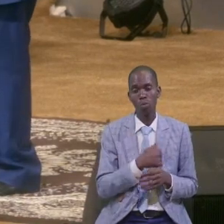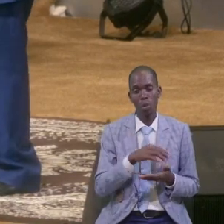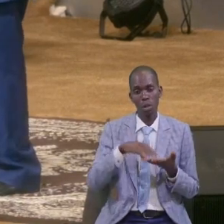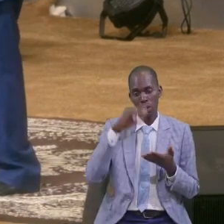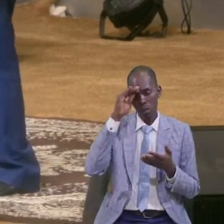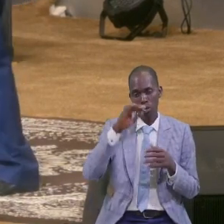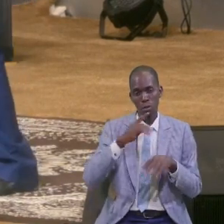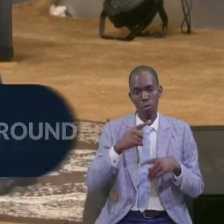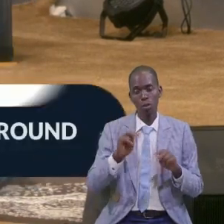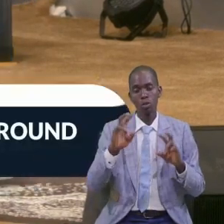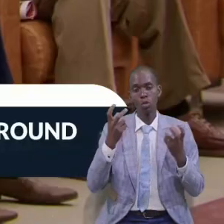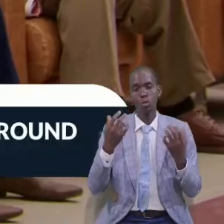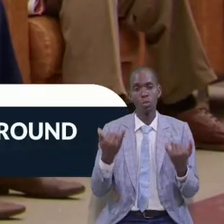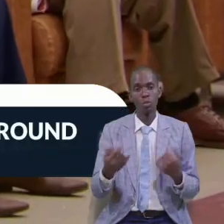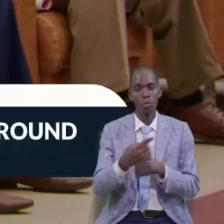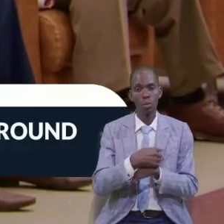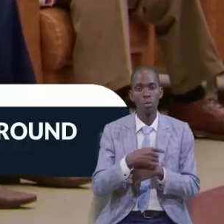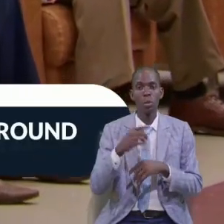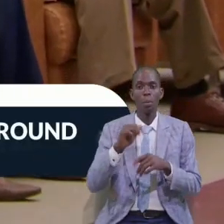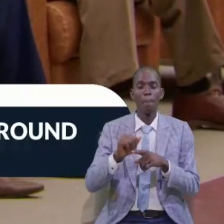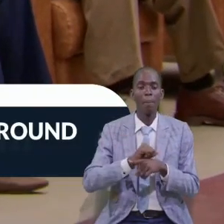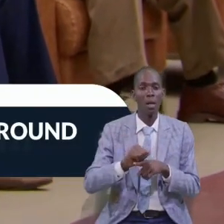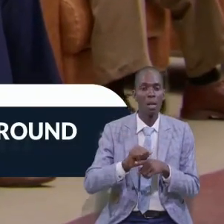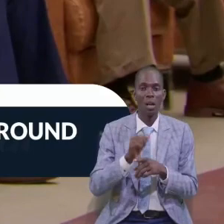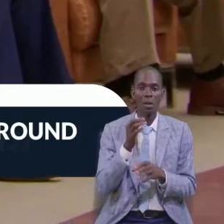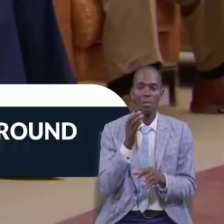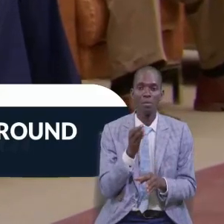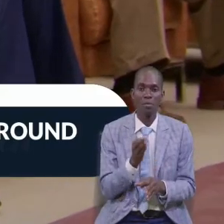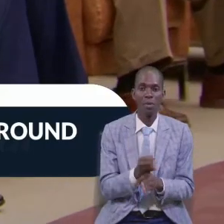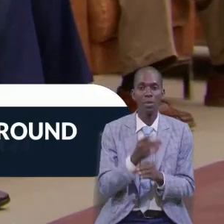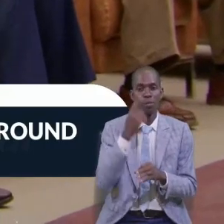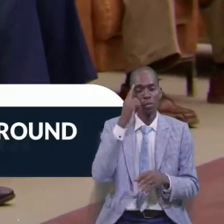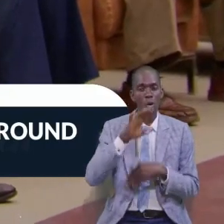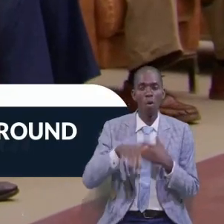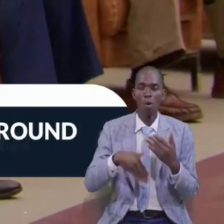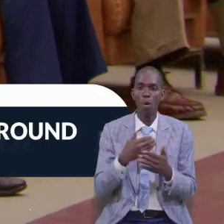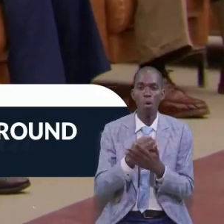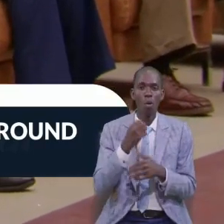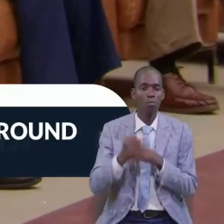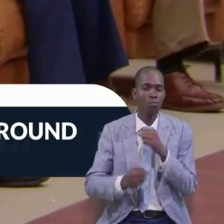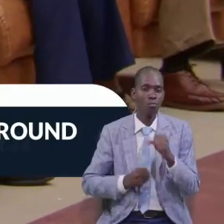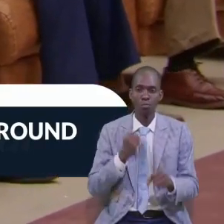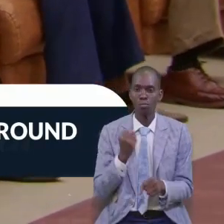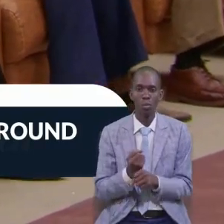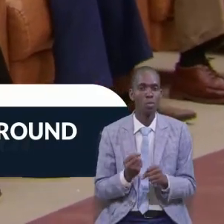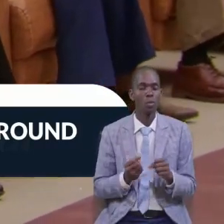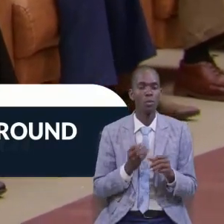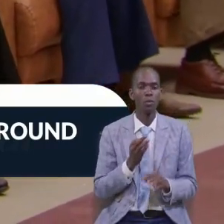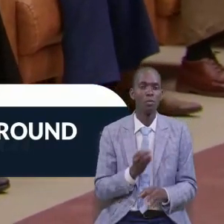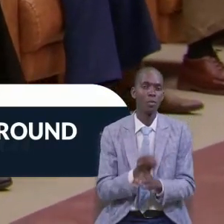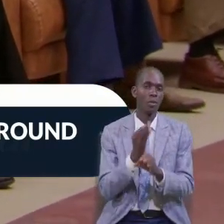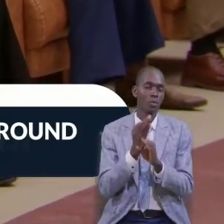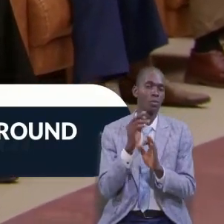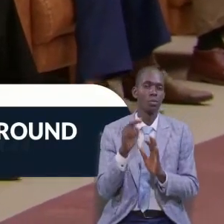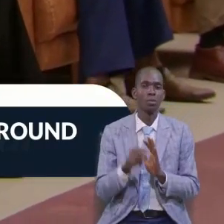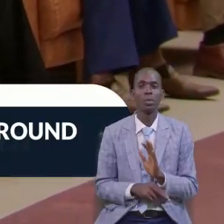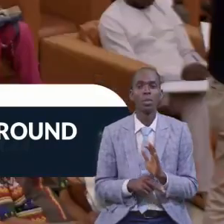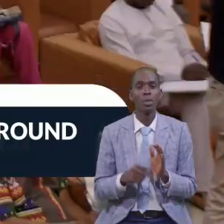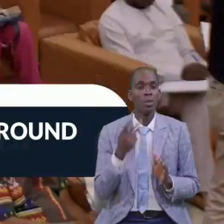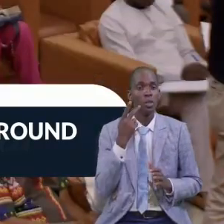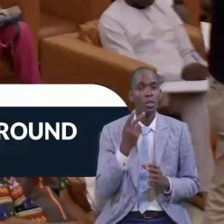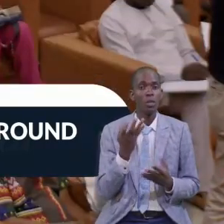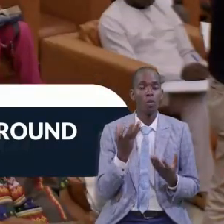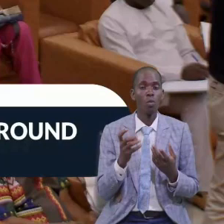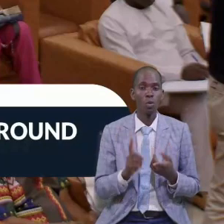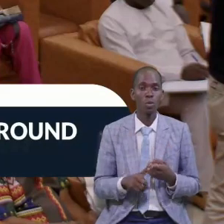faith for all year round fruitfulness. If we're going to be fruitful, we need to have faith in the Lord